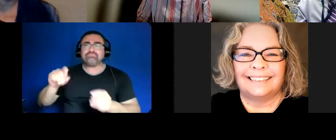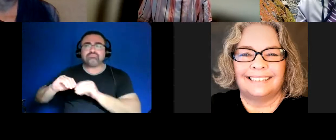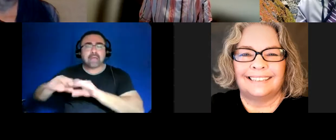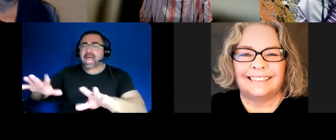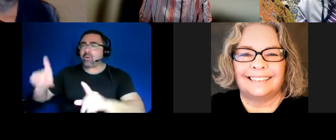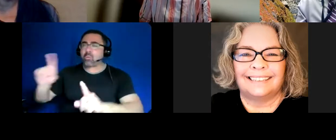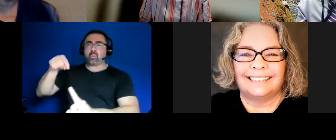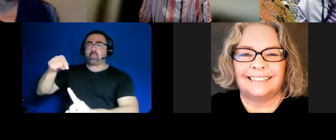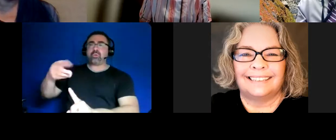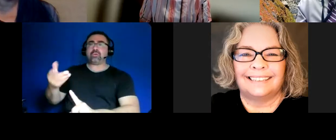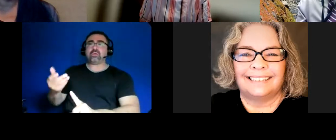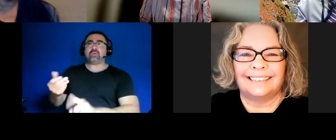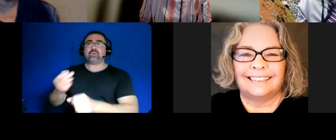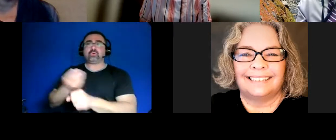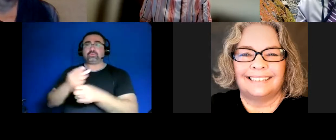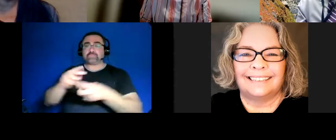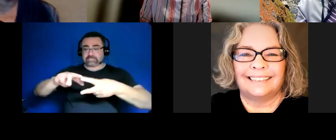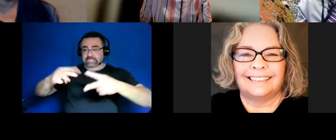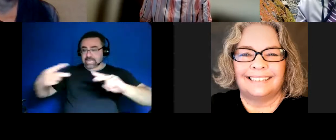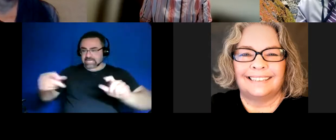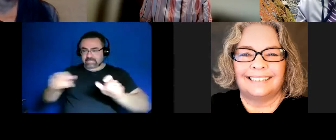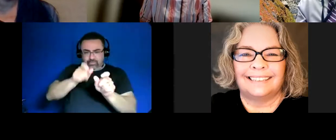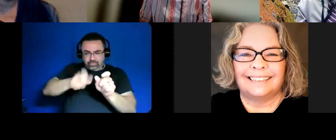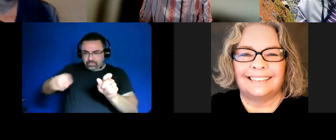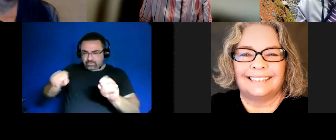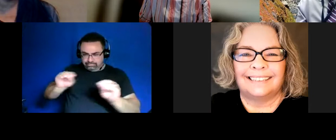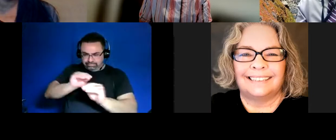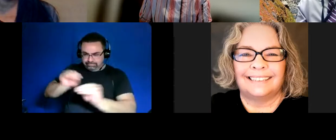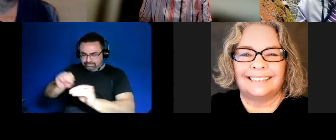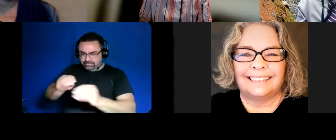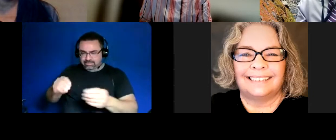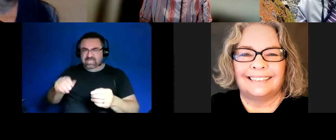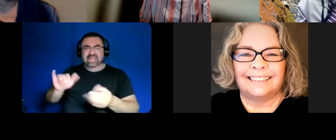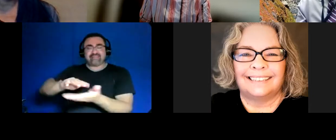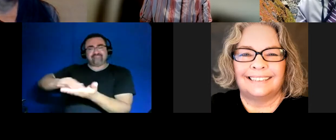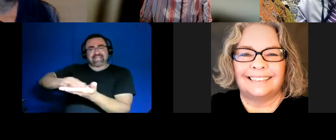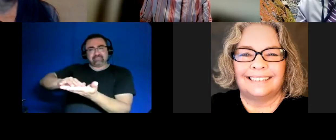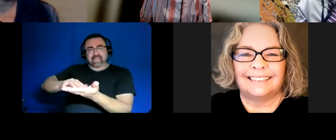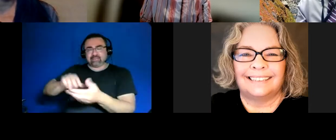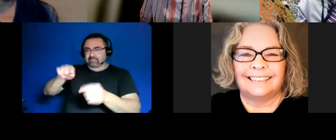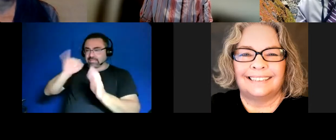outbreak is by using the genetic sequencing, because it helps us with the fingerprinting.